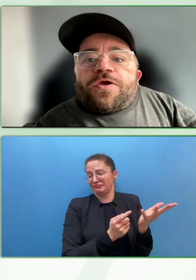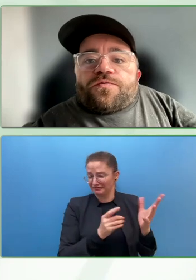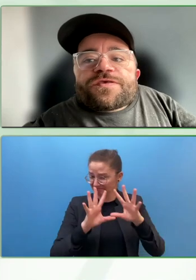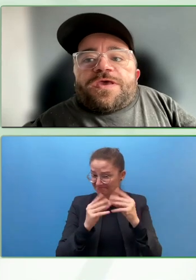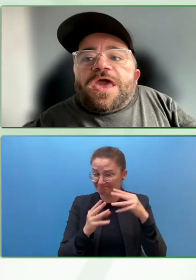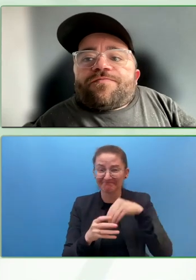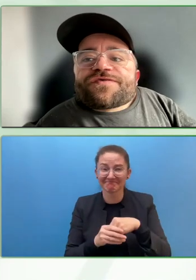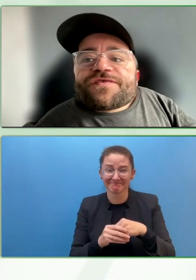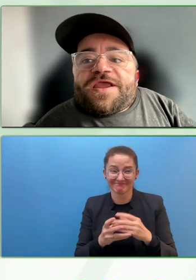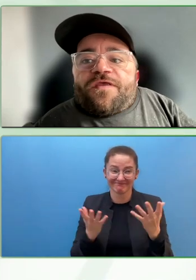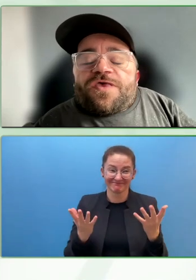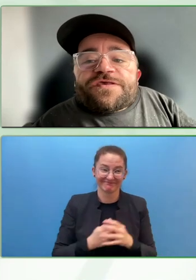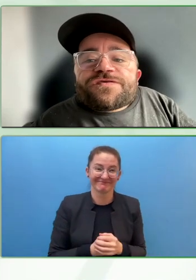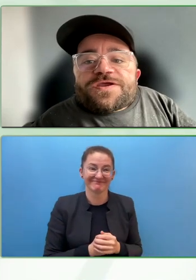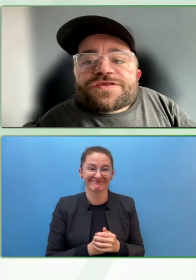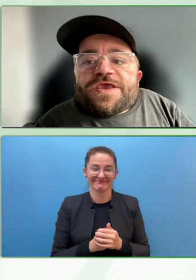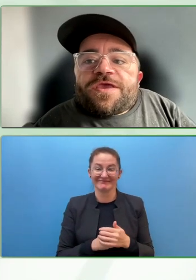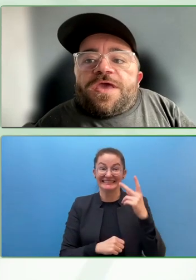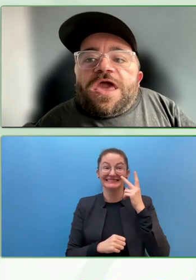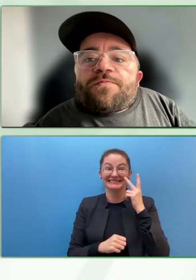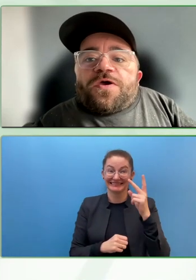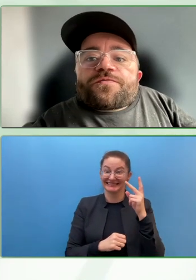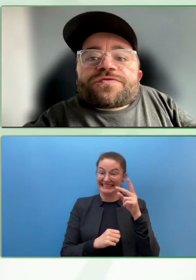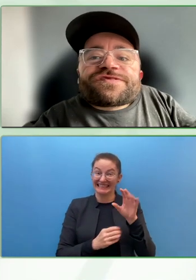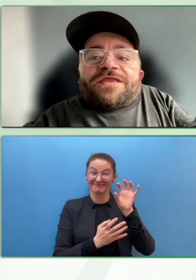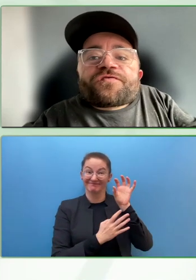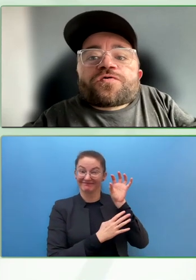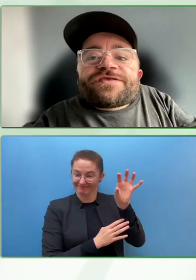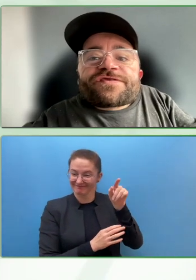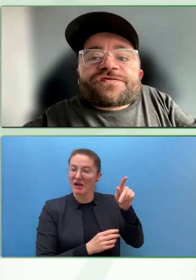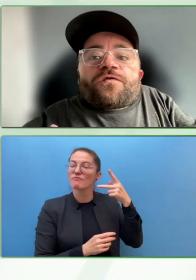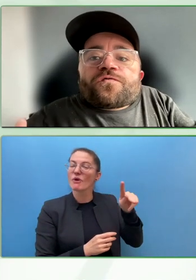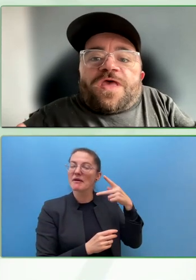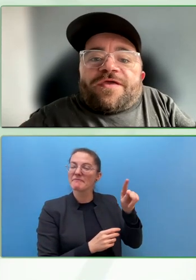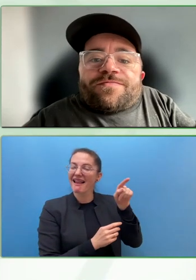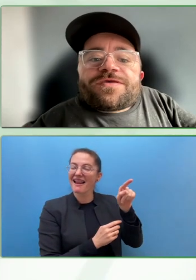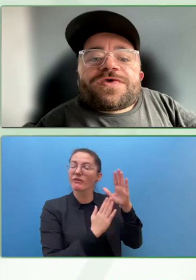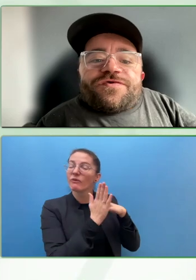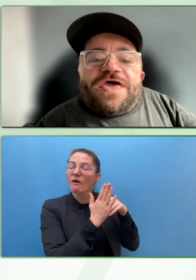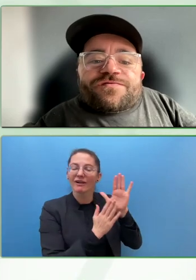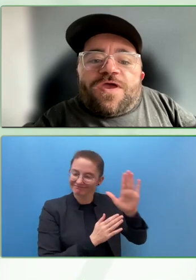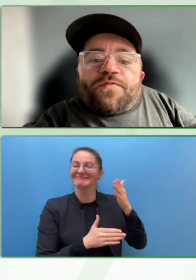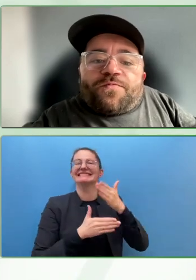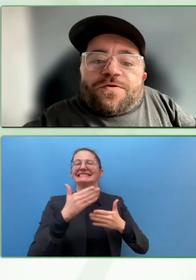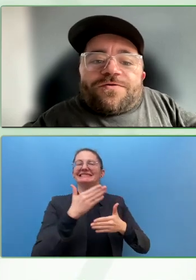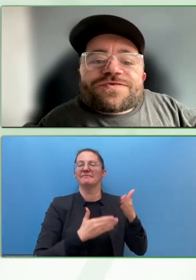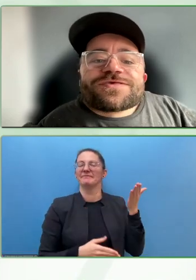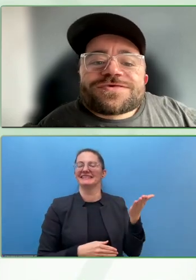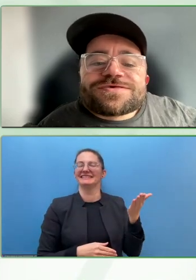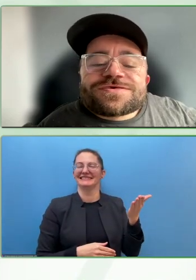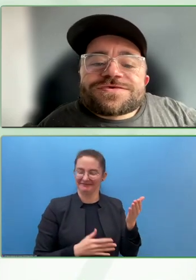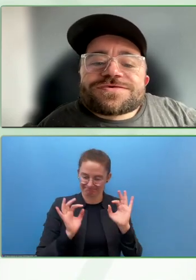And GOAT is the name of our sister agency, but stands for greatest of all time. So that's why Purple